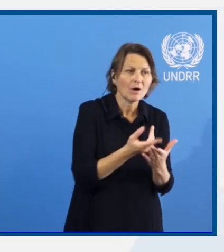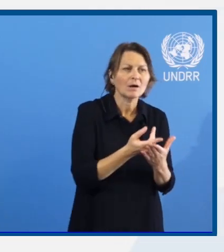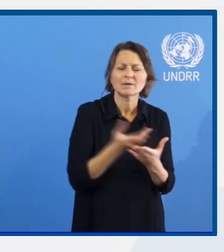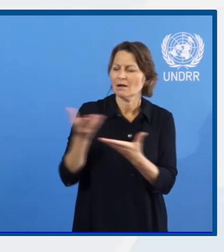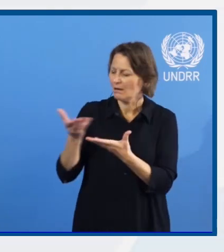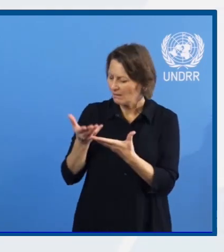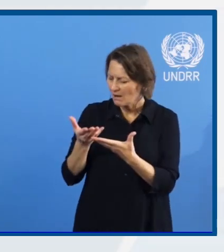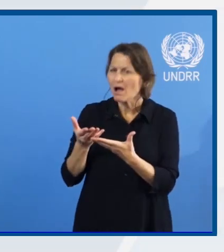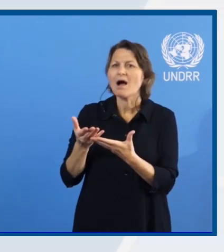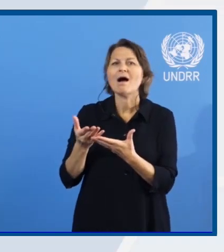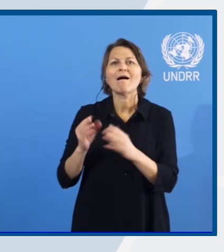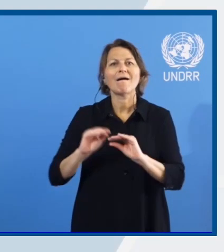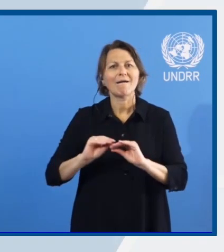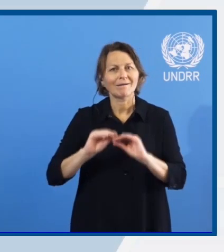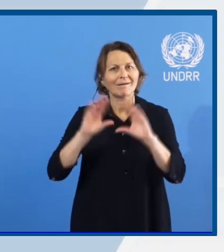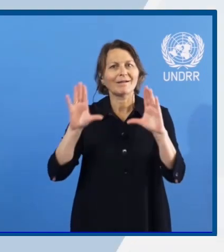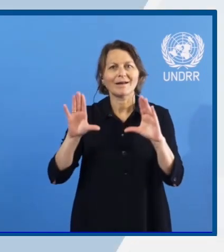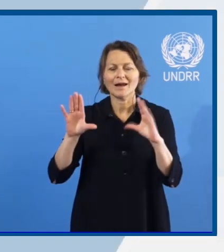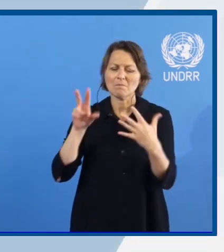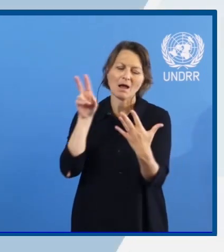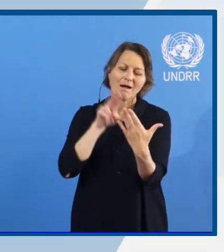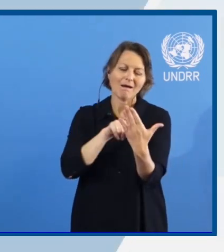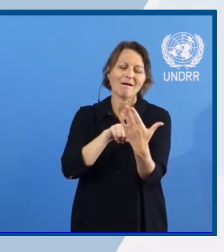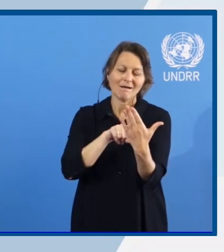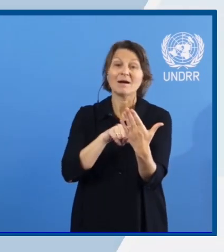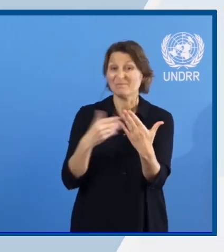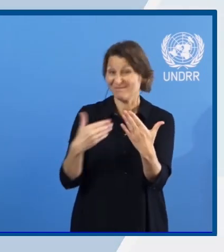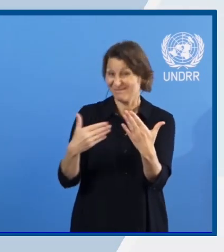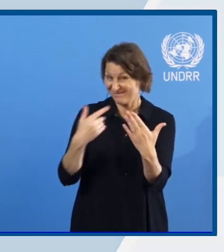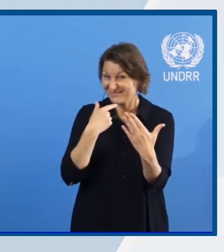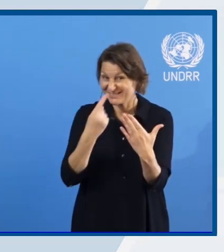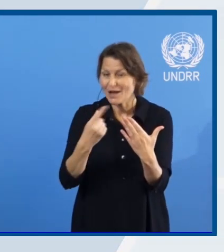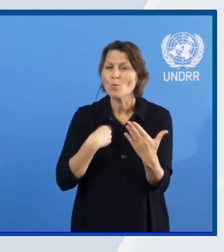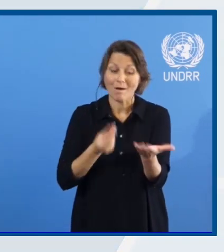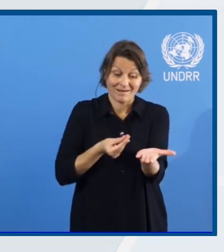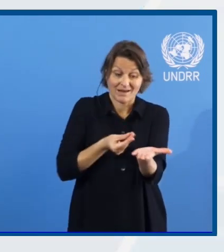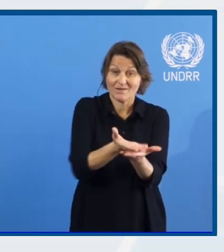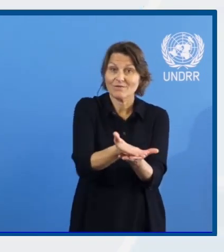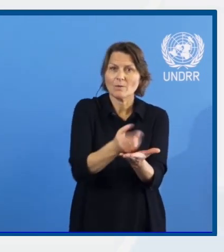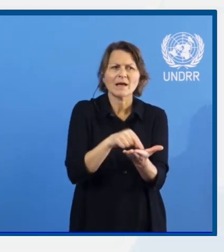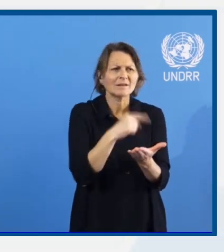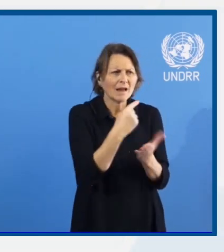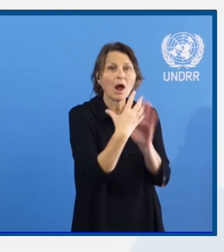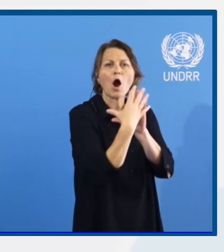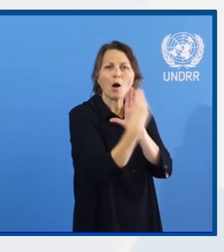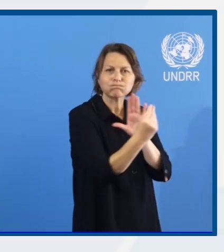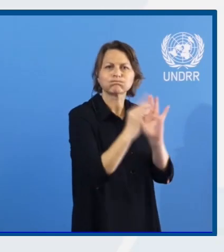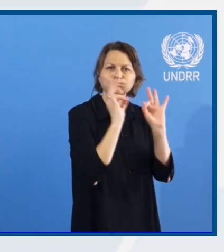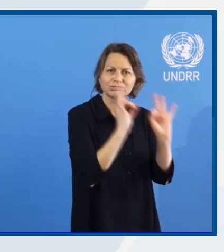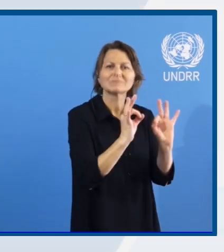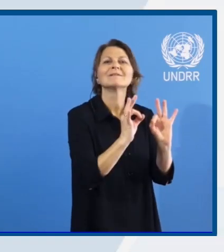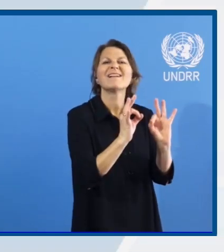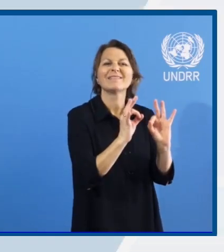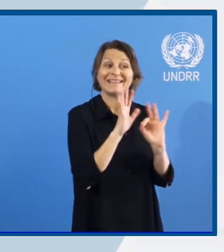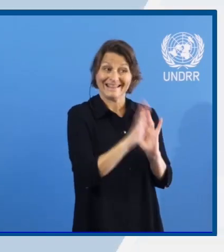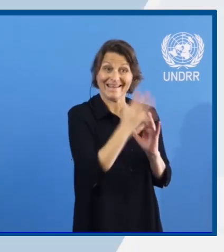sector. And I referred to this before. We want to provide information in a format that can be integrated into their financial